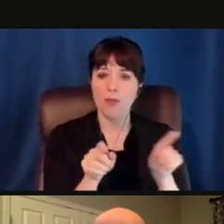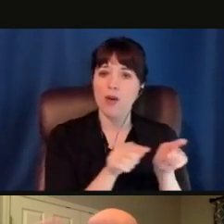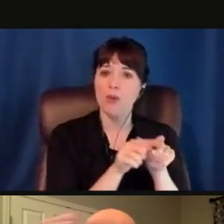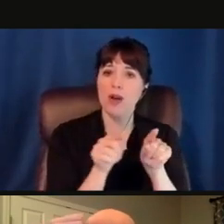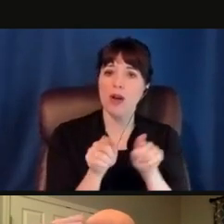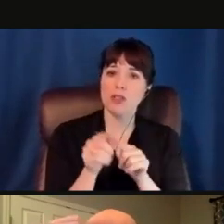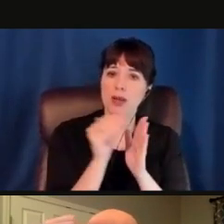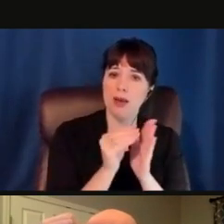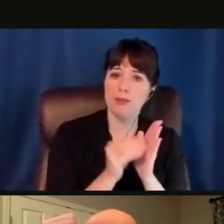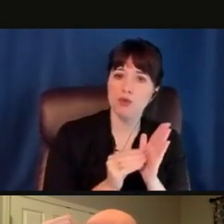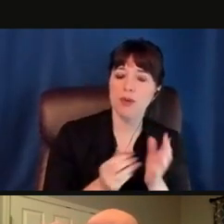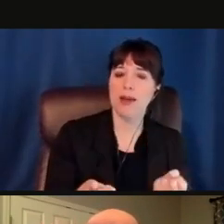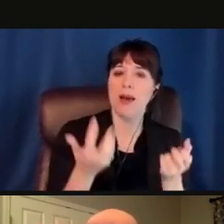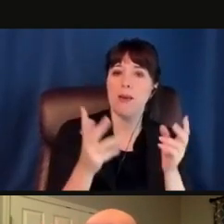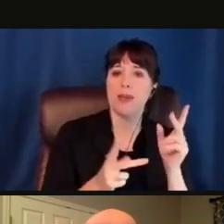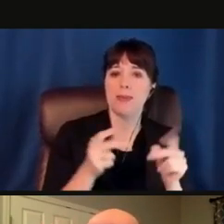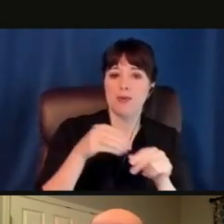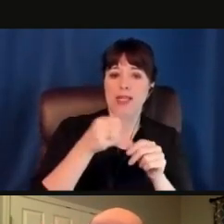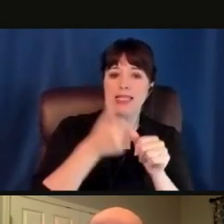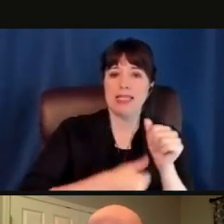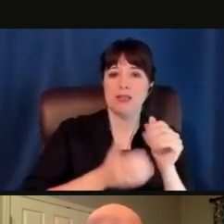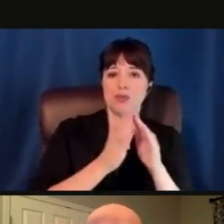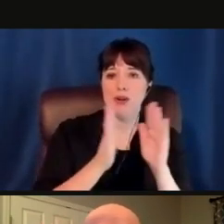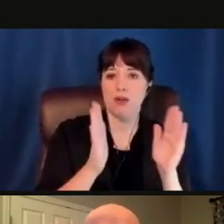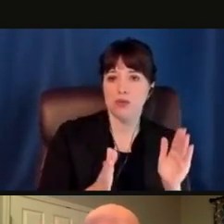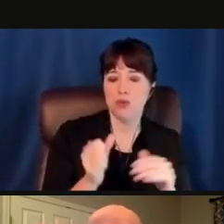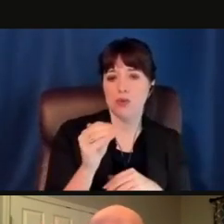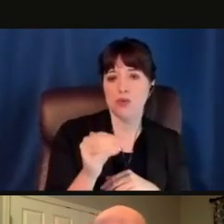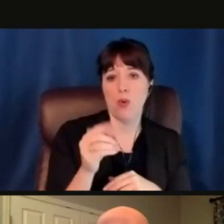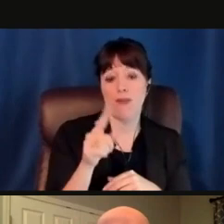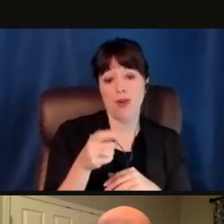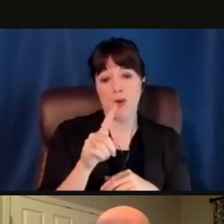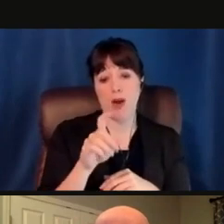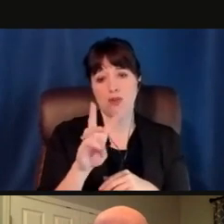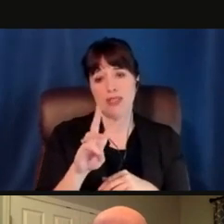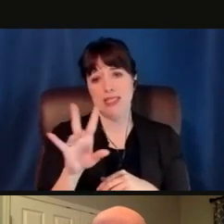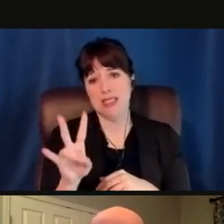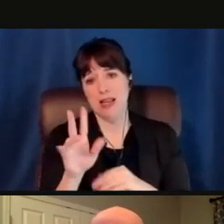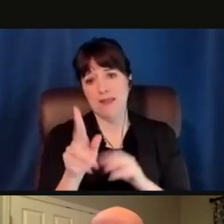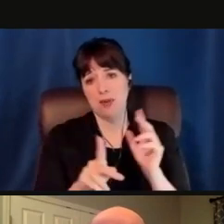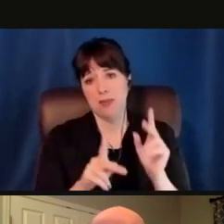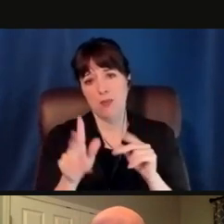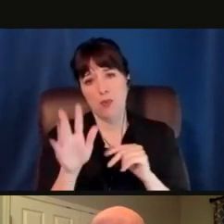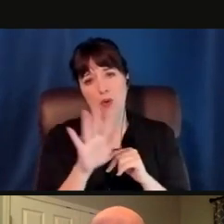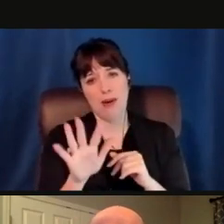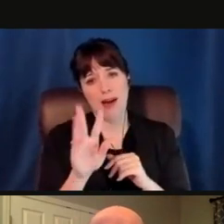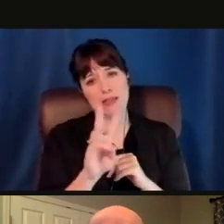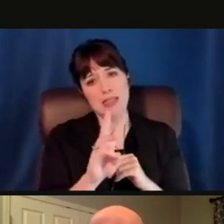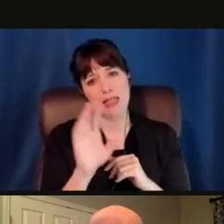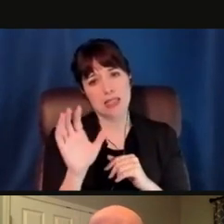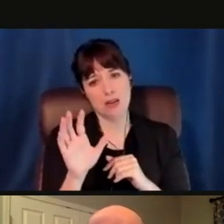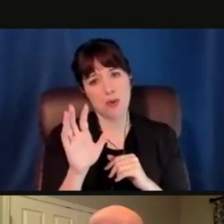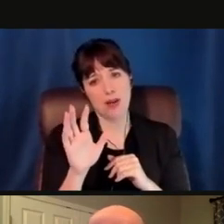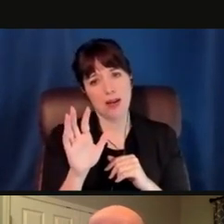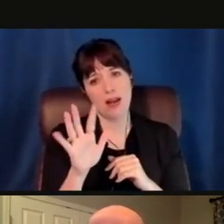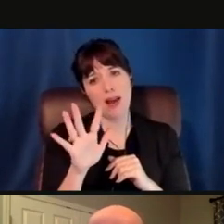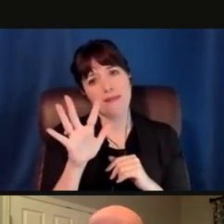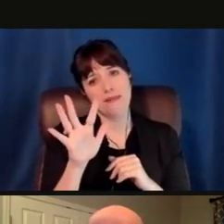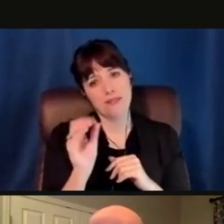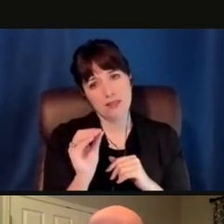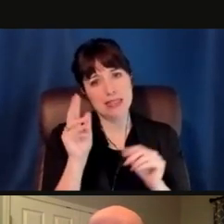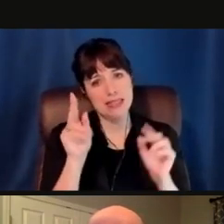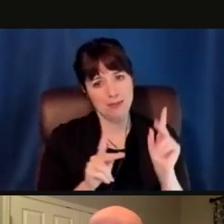kept track of how many people were in each household. So of the 167 people, it was about 650